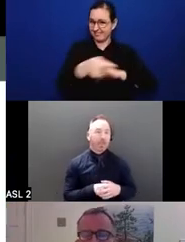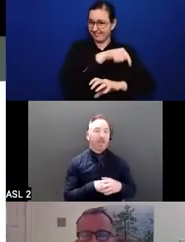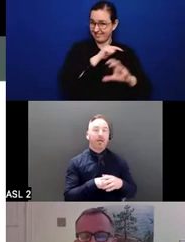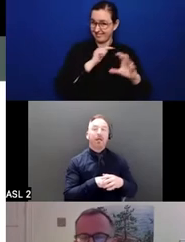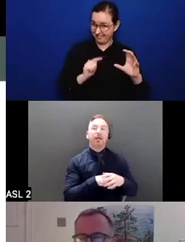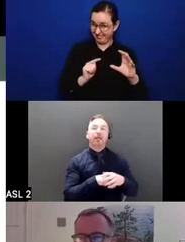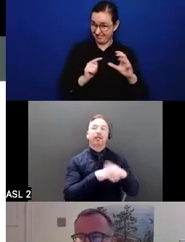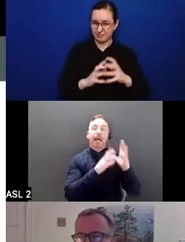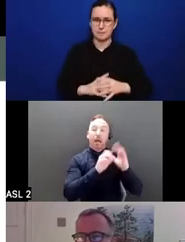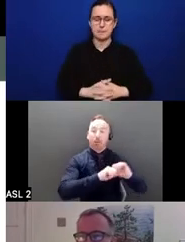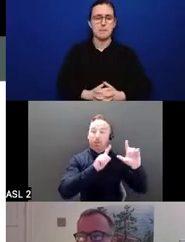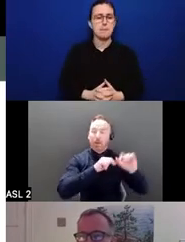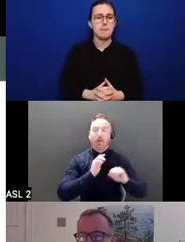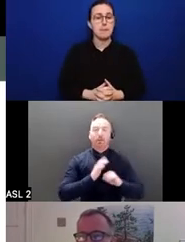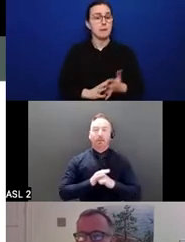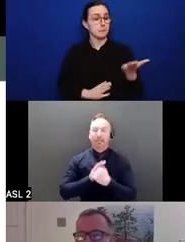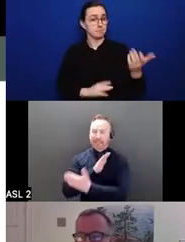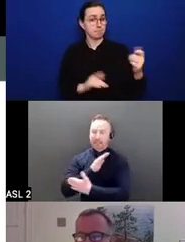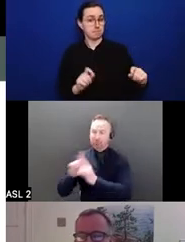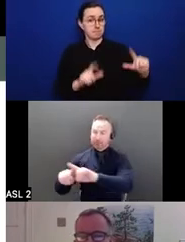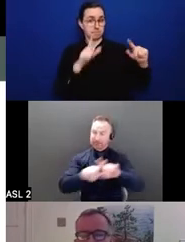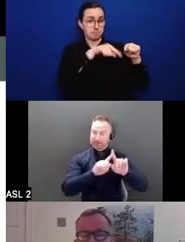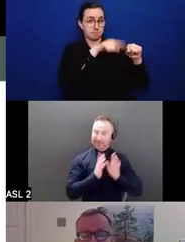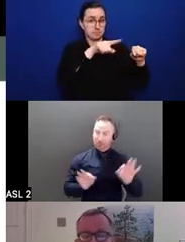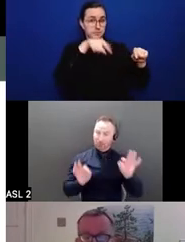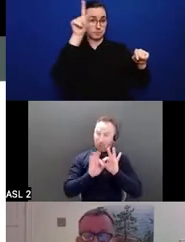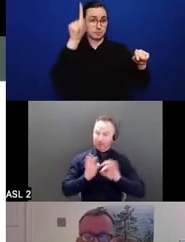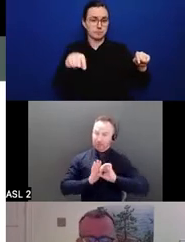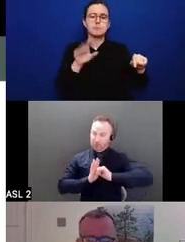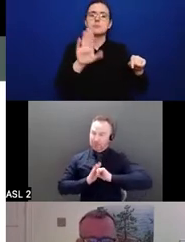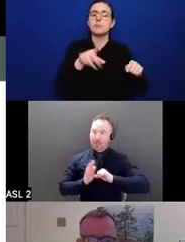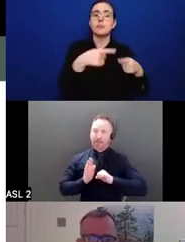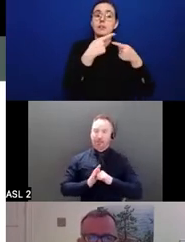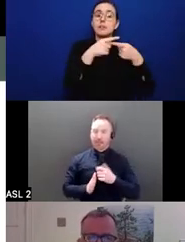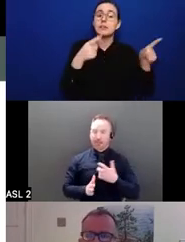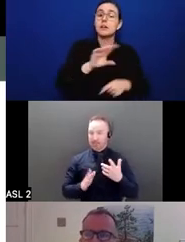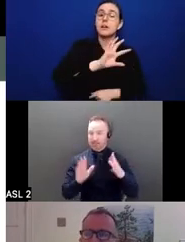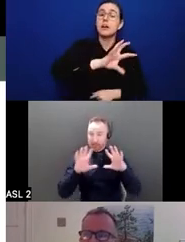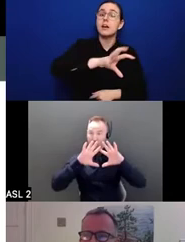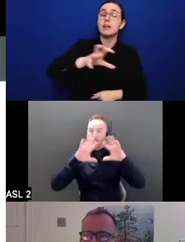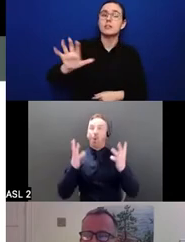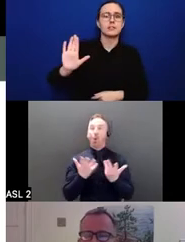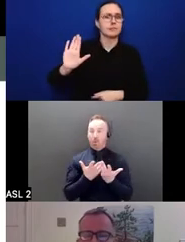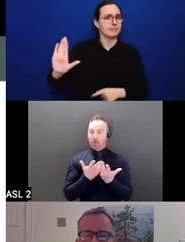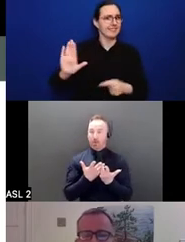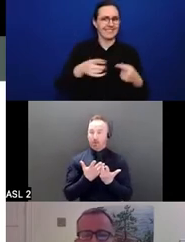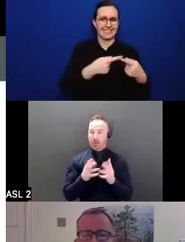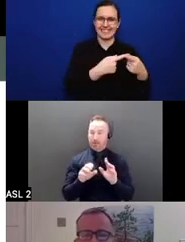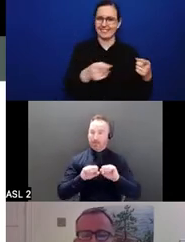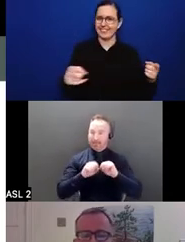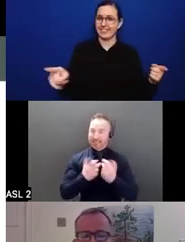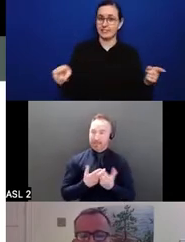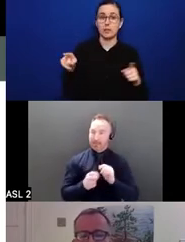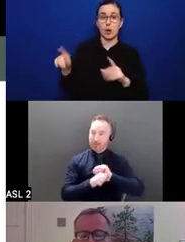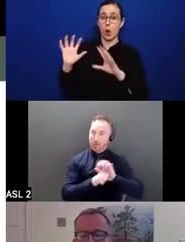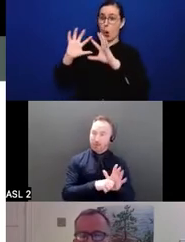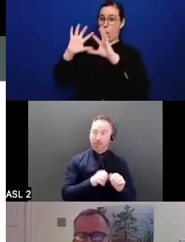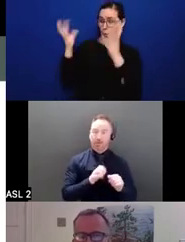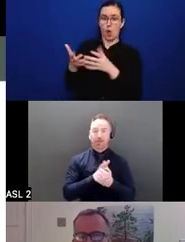different countries, we need to emphasize the different realities. We are in a global pandemic. Countries have experienced that in different